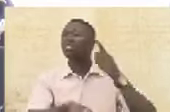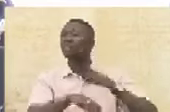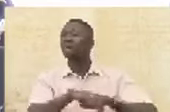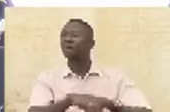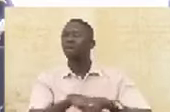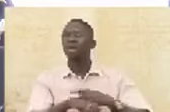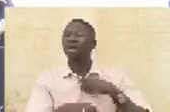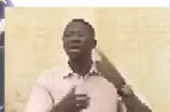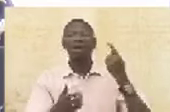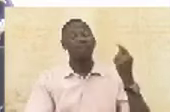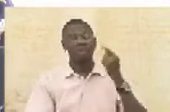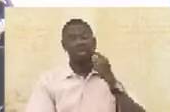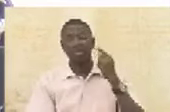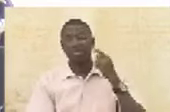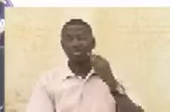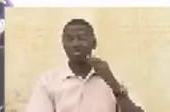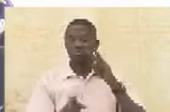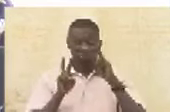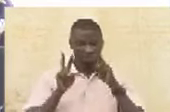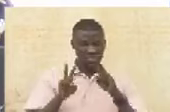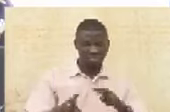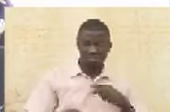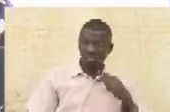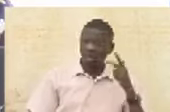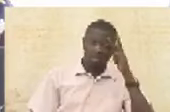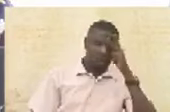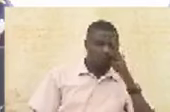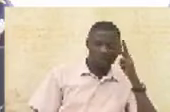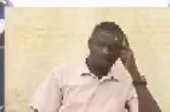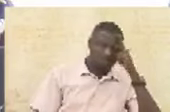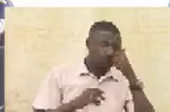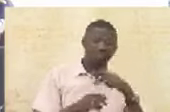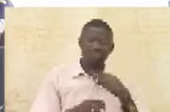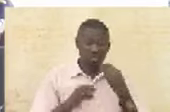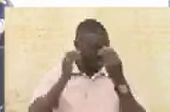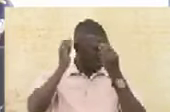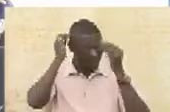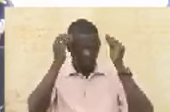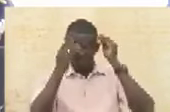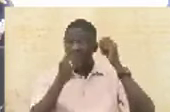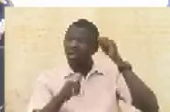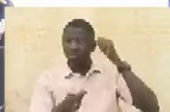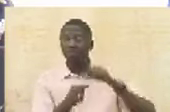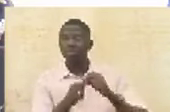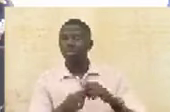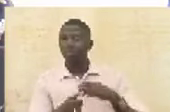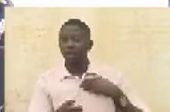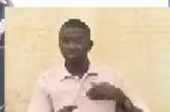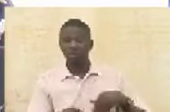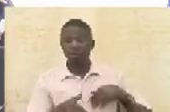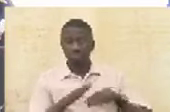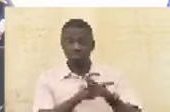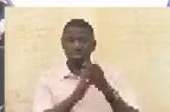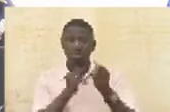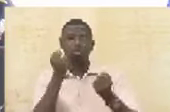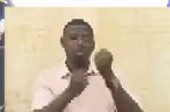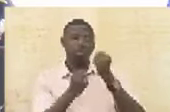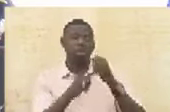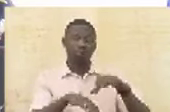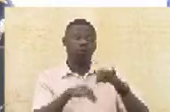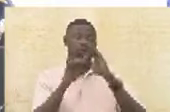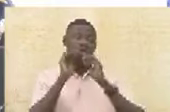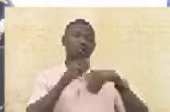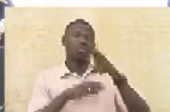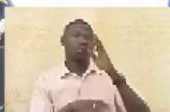days, every day it looks like that I am drunk. I remember they just put me on board a vehicle and took me away. But apart